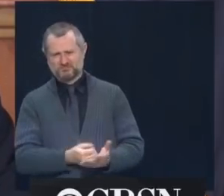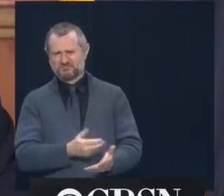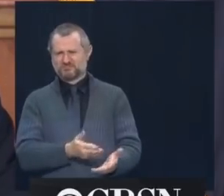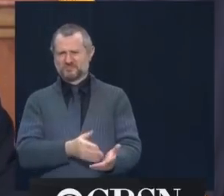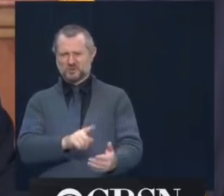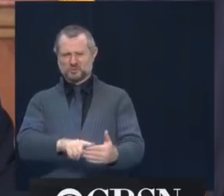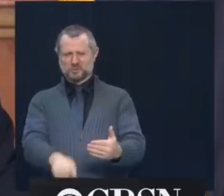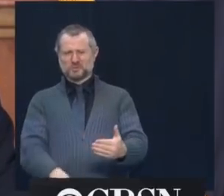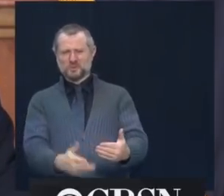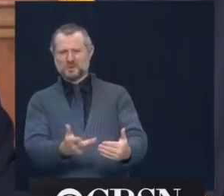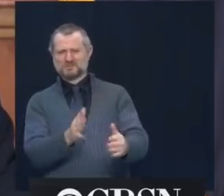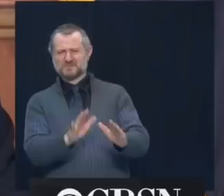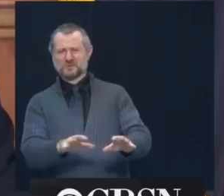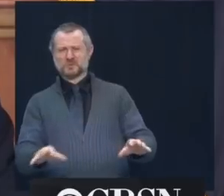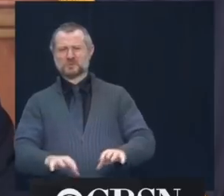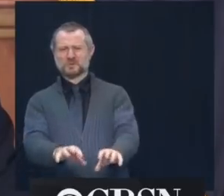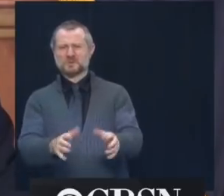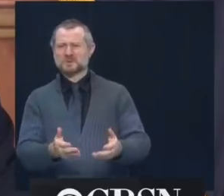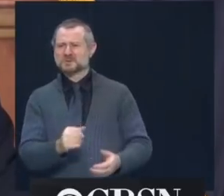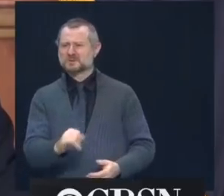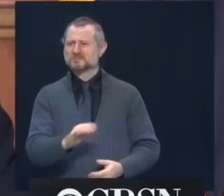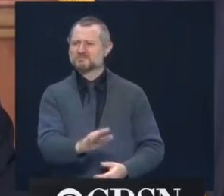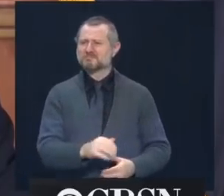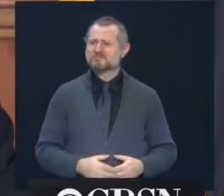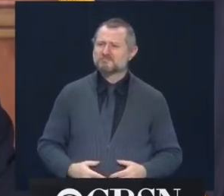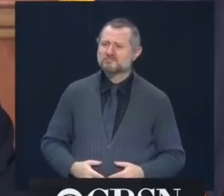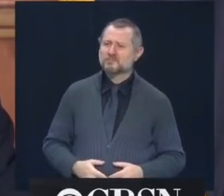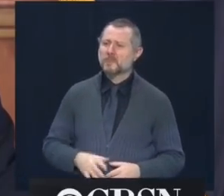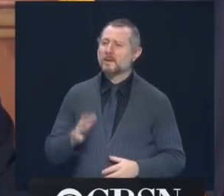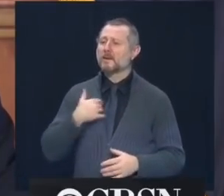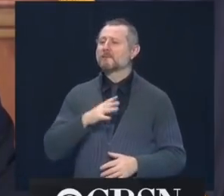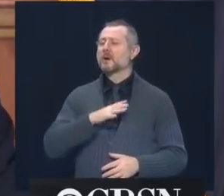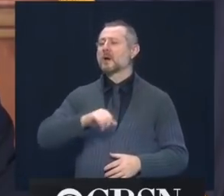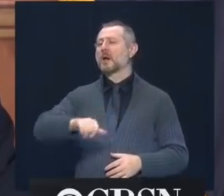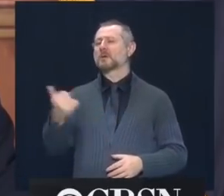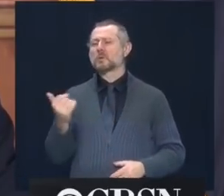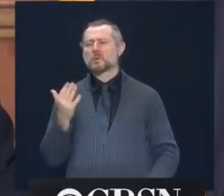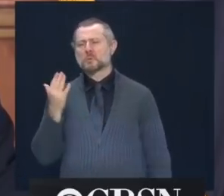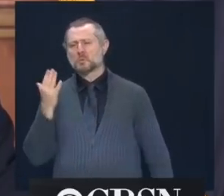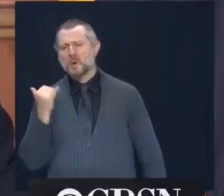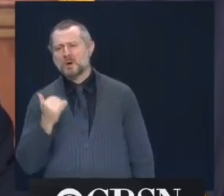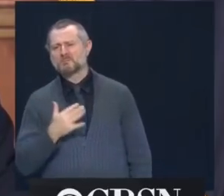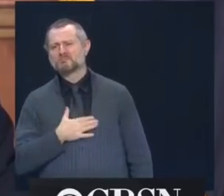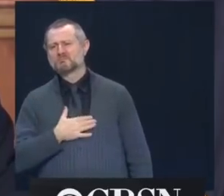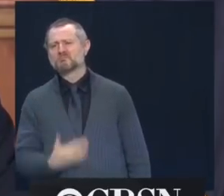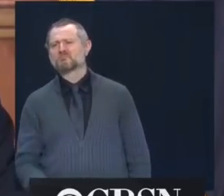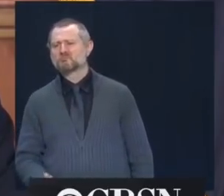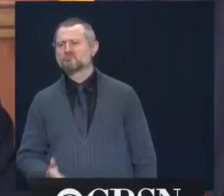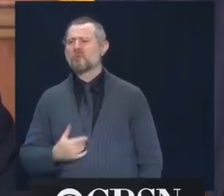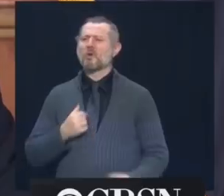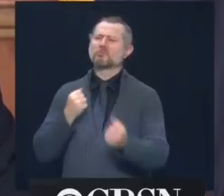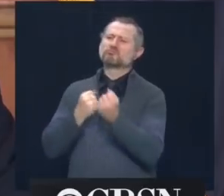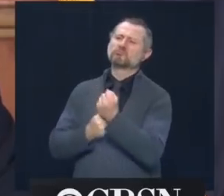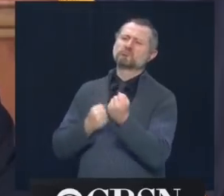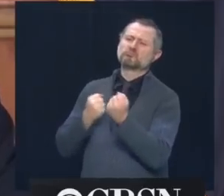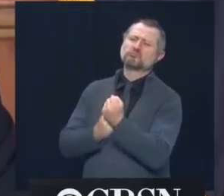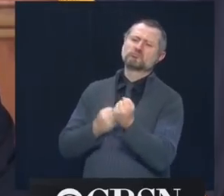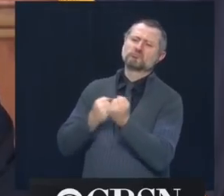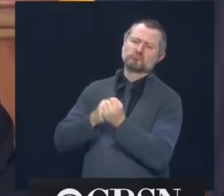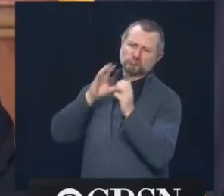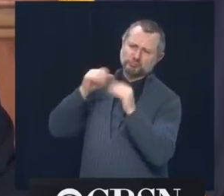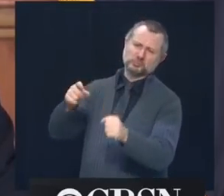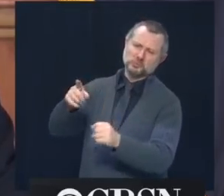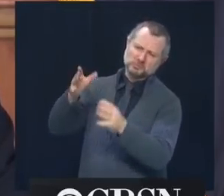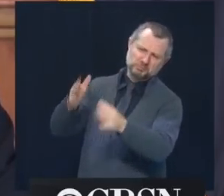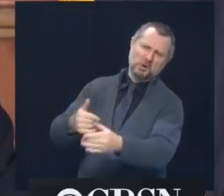Furthermore, why they would cheer on a person who